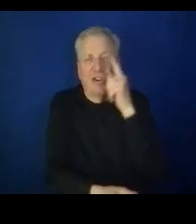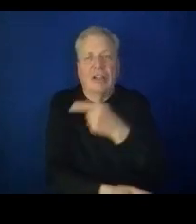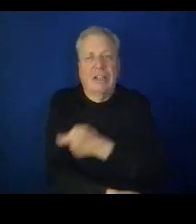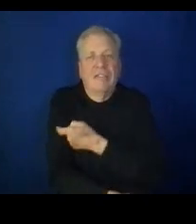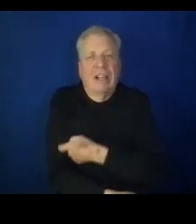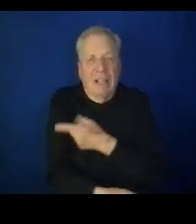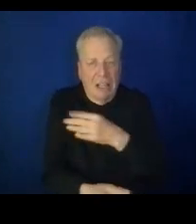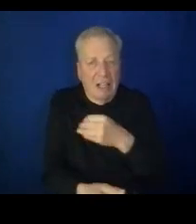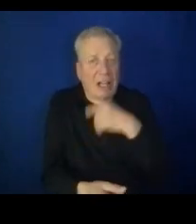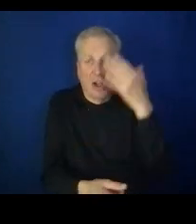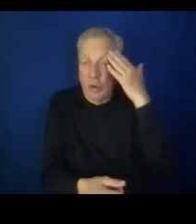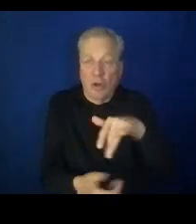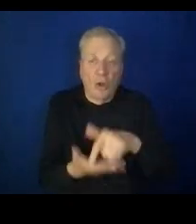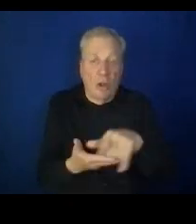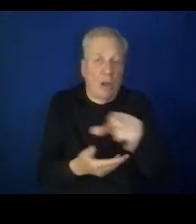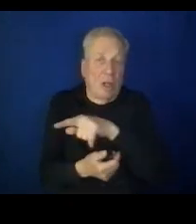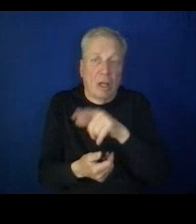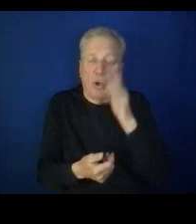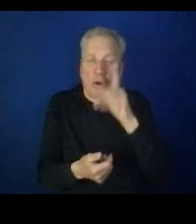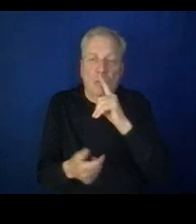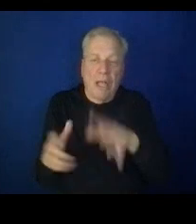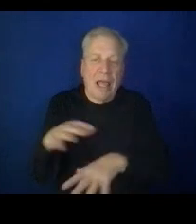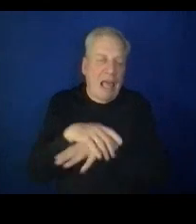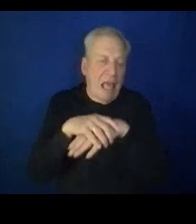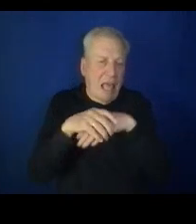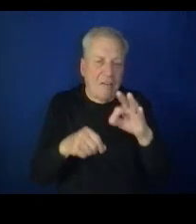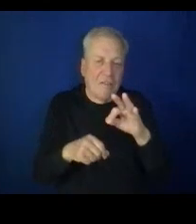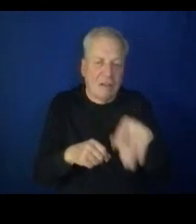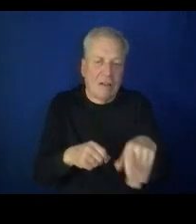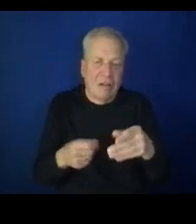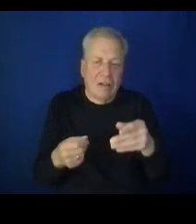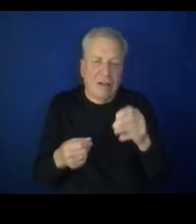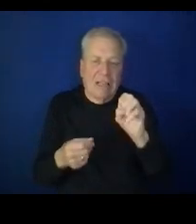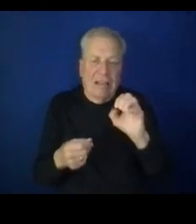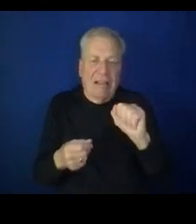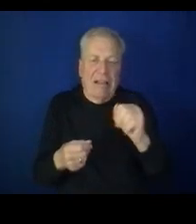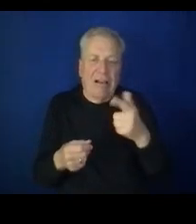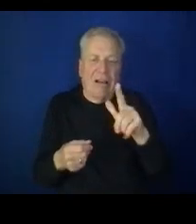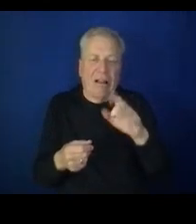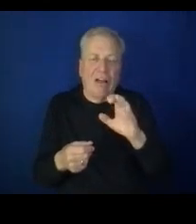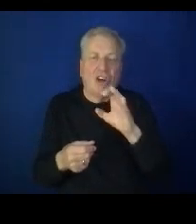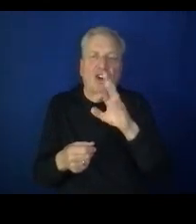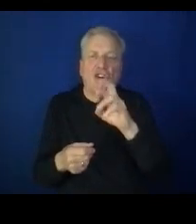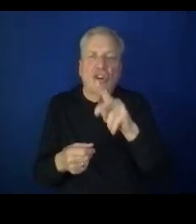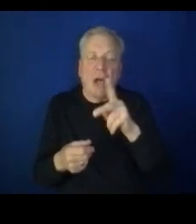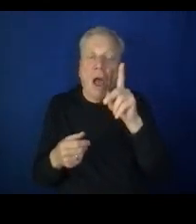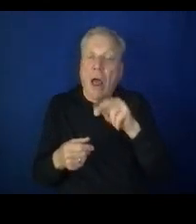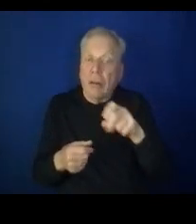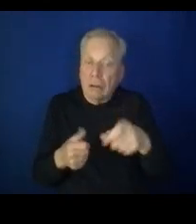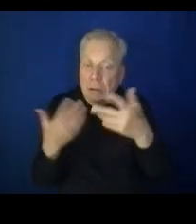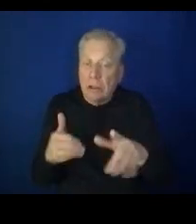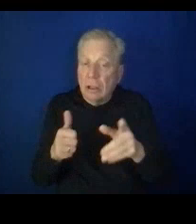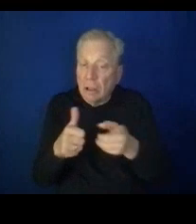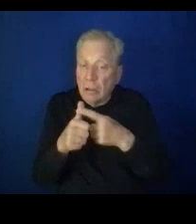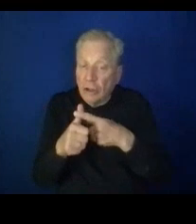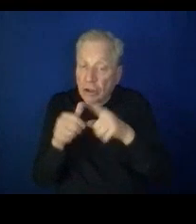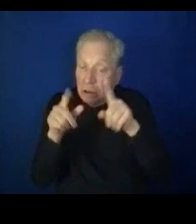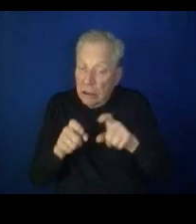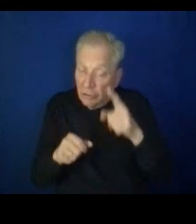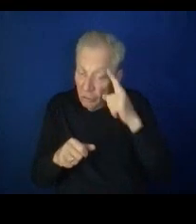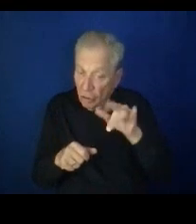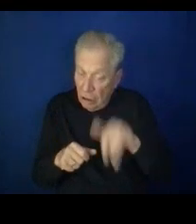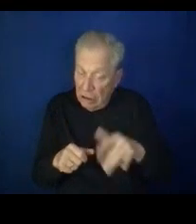not be tolerated outside the boundaries of the park, outside of Eagle Creek, unless they were first tested for brucellosis. And then